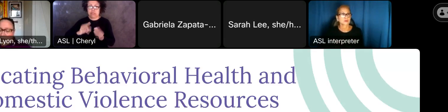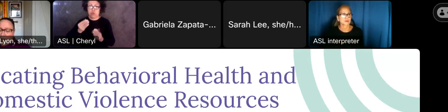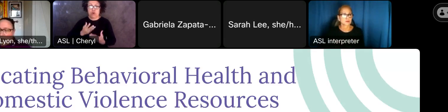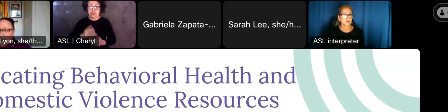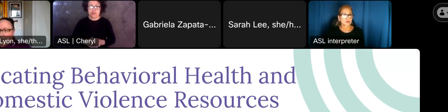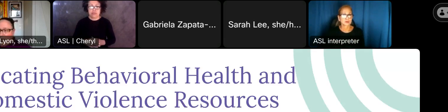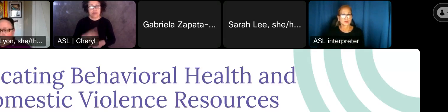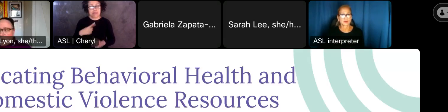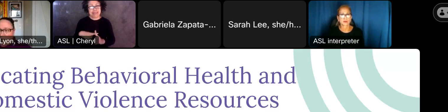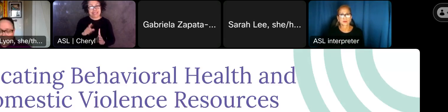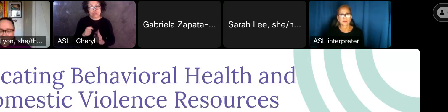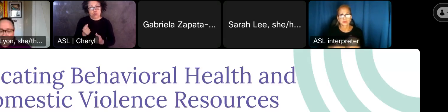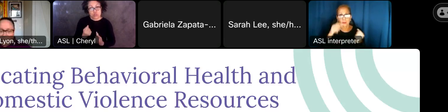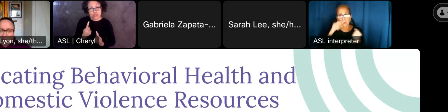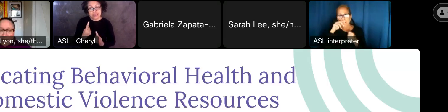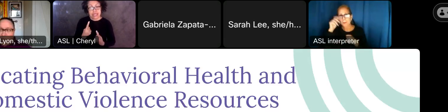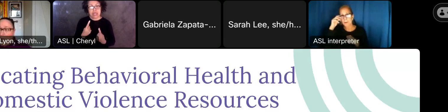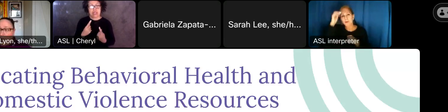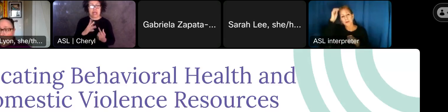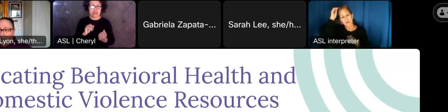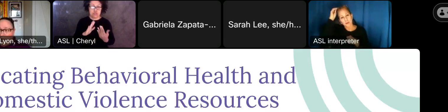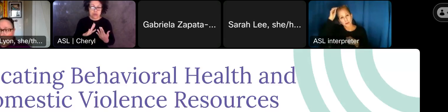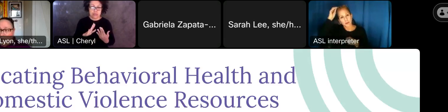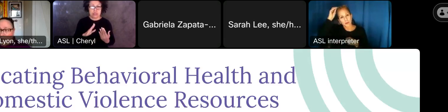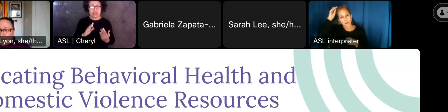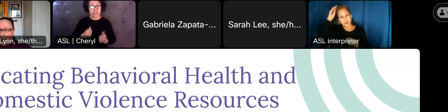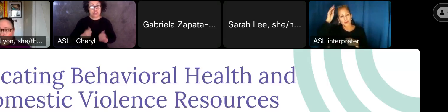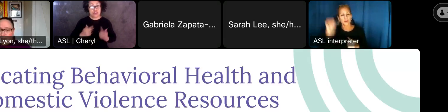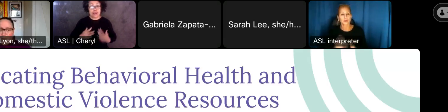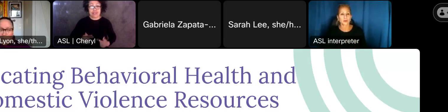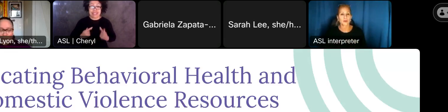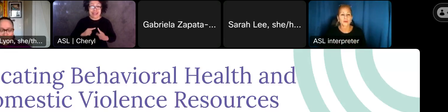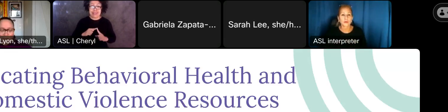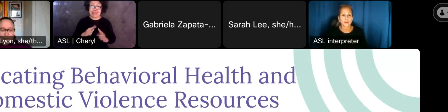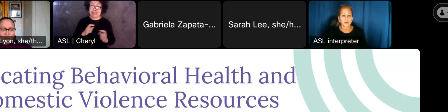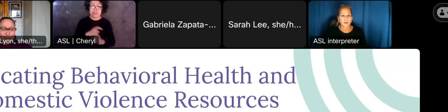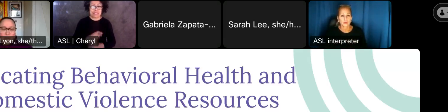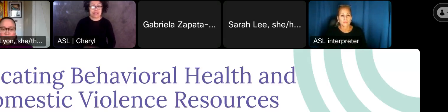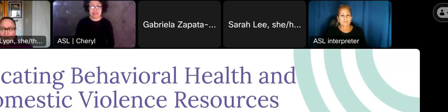to understand and address the complexities of survivors' lives.